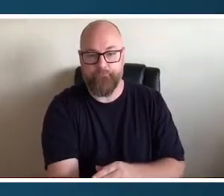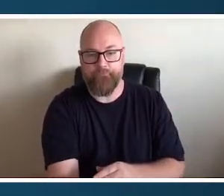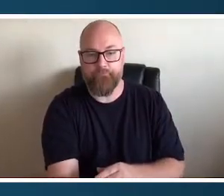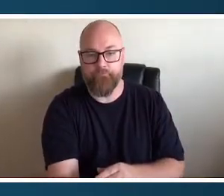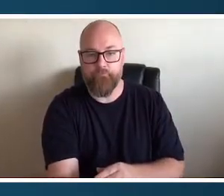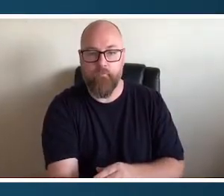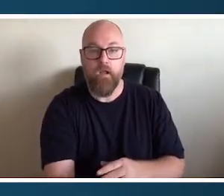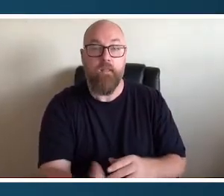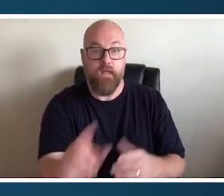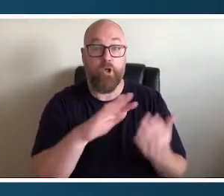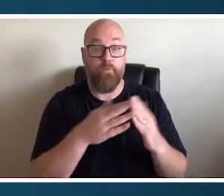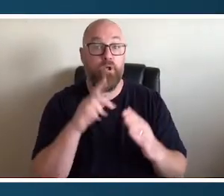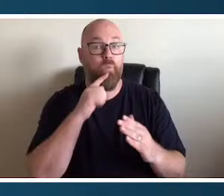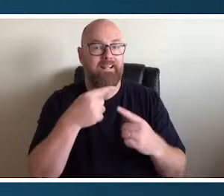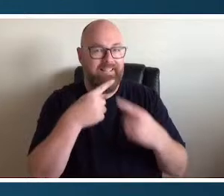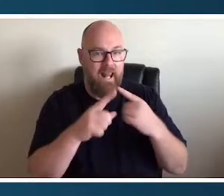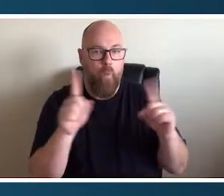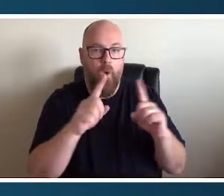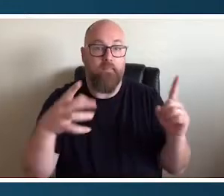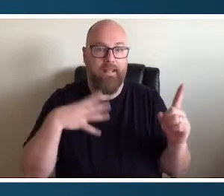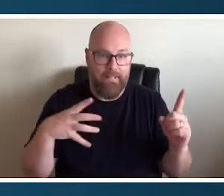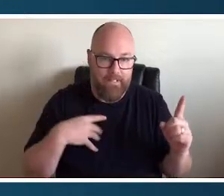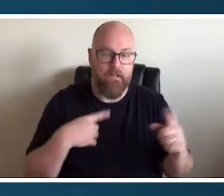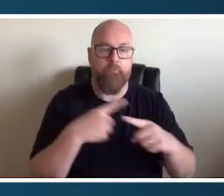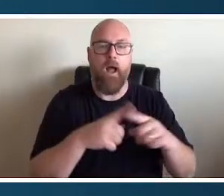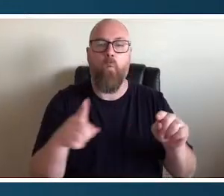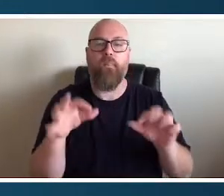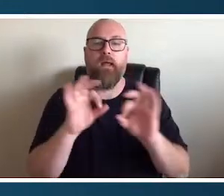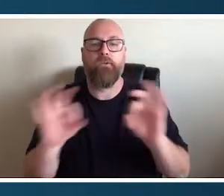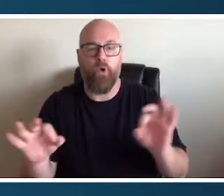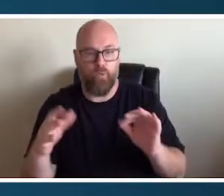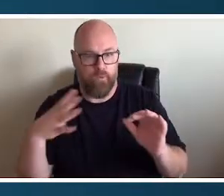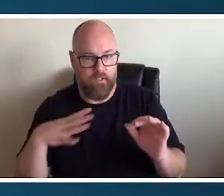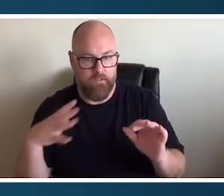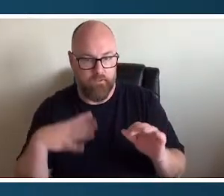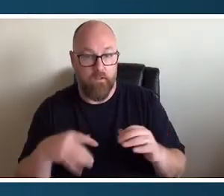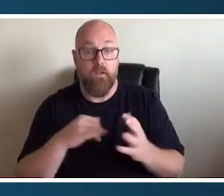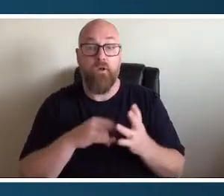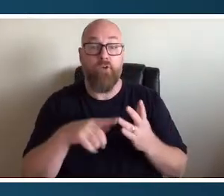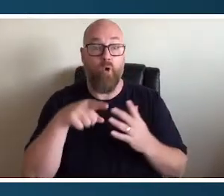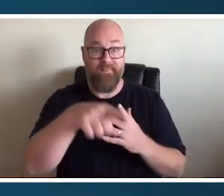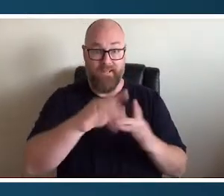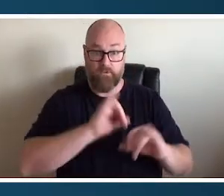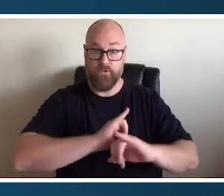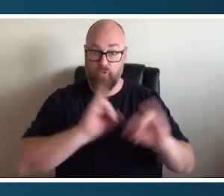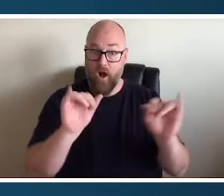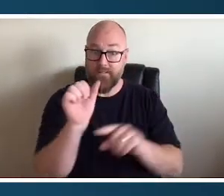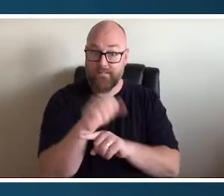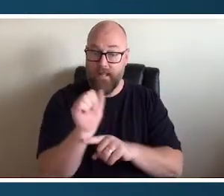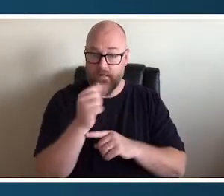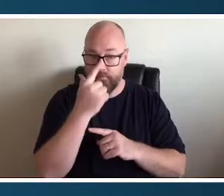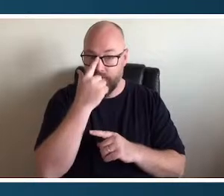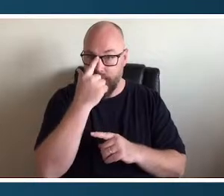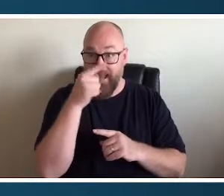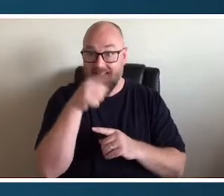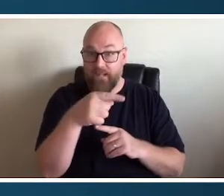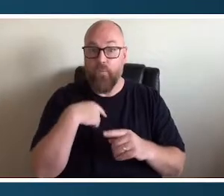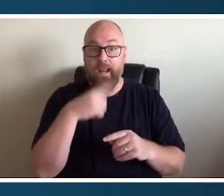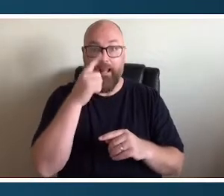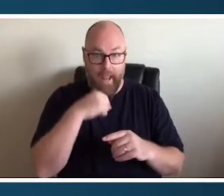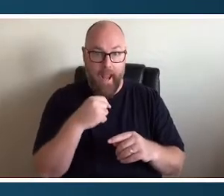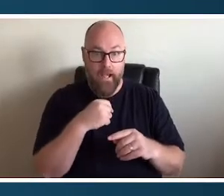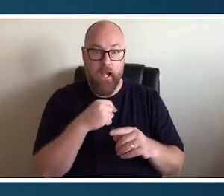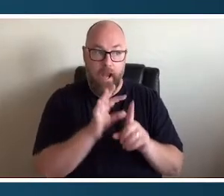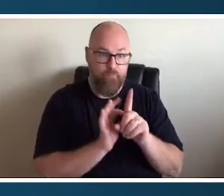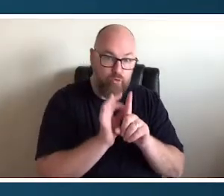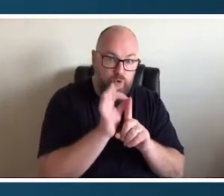don't need. So I think this element of crisis is an element that we can really build on and say, okay, let's gather